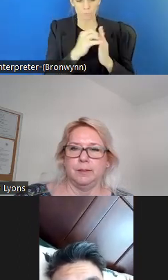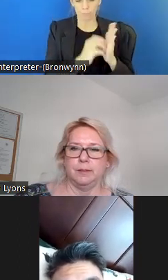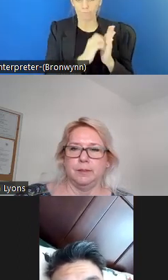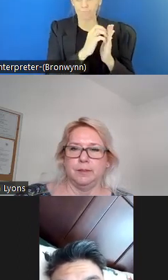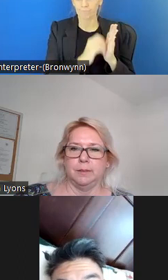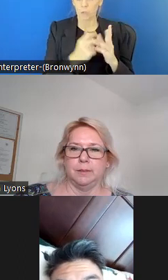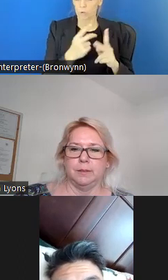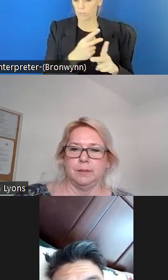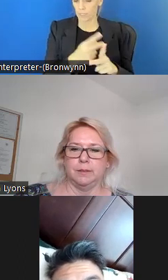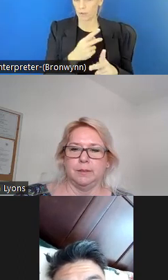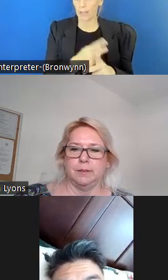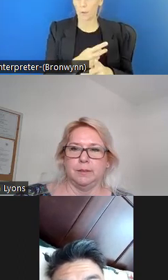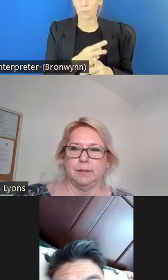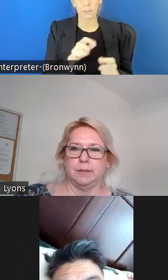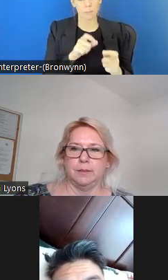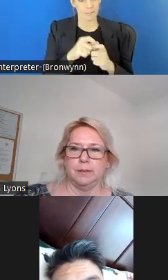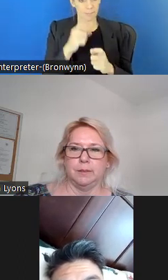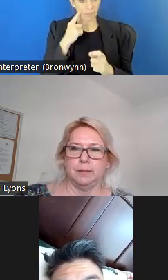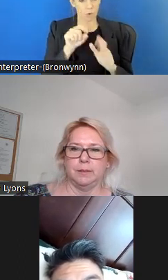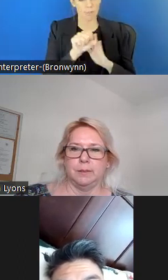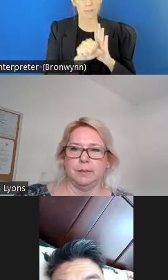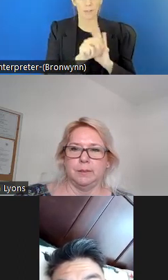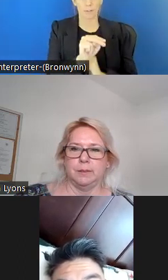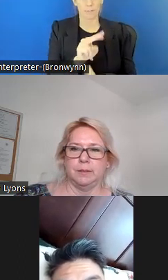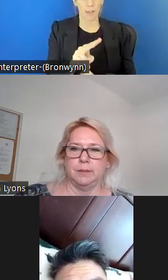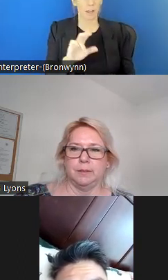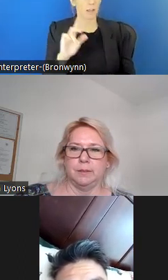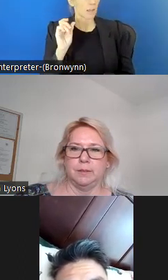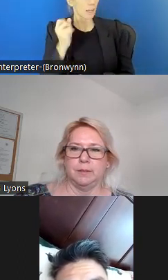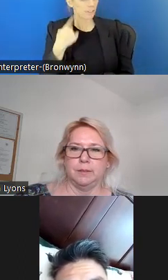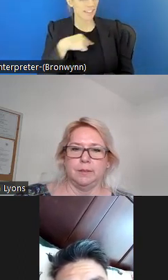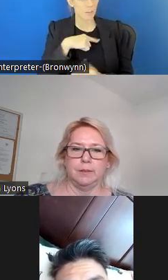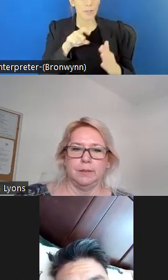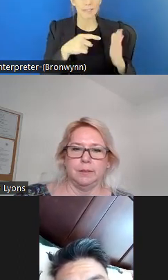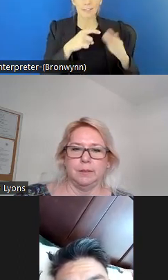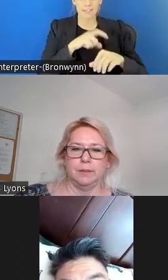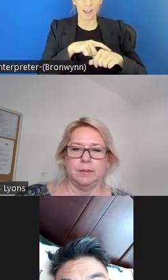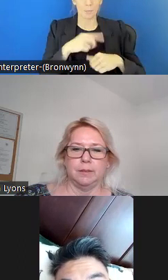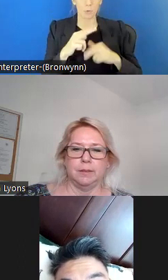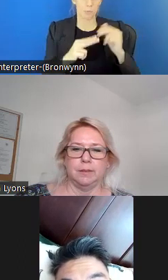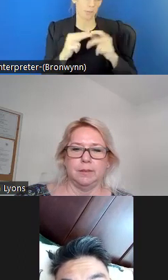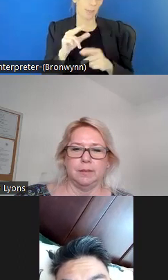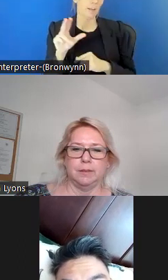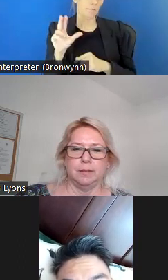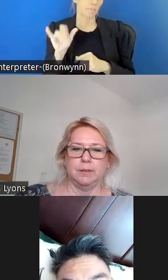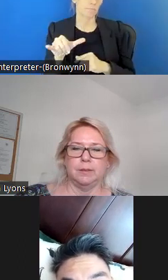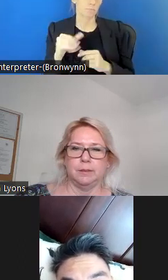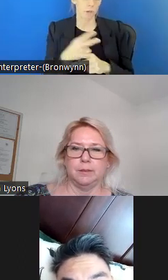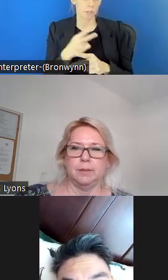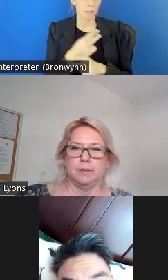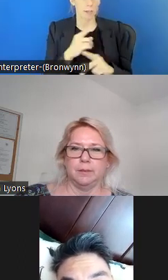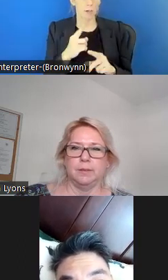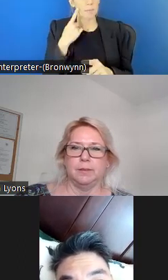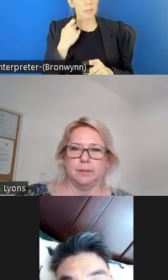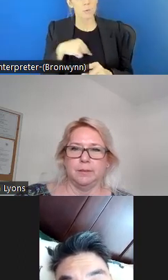Nevada. It'll take us a while to get it built because we're just seeking the funding now, but we're really excited about that because I think we all can agree that